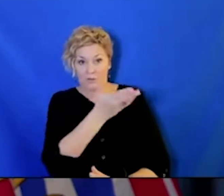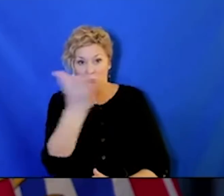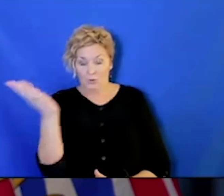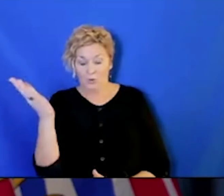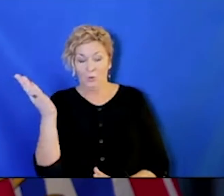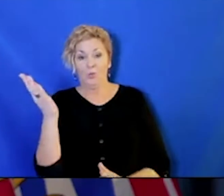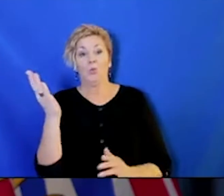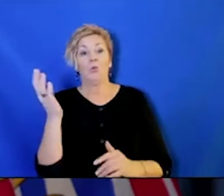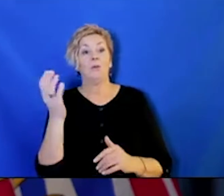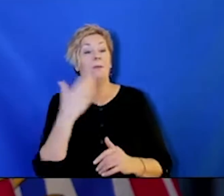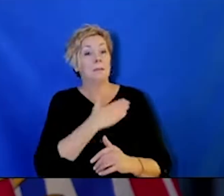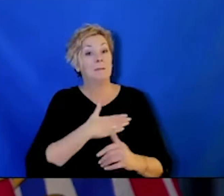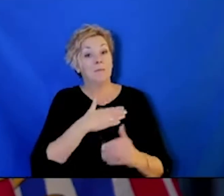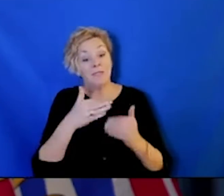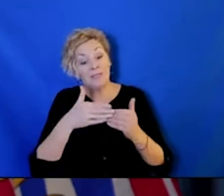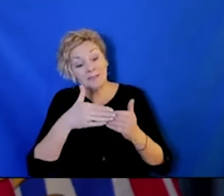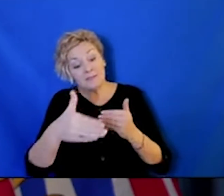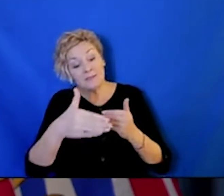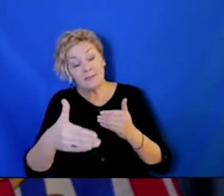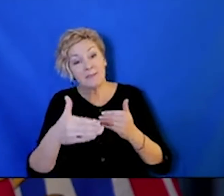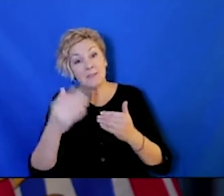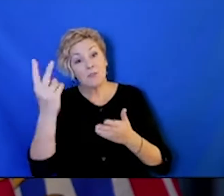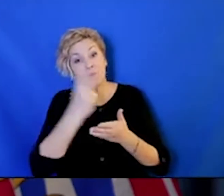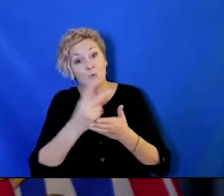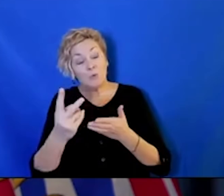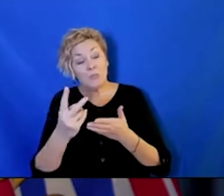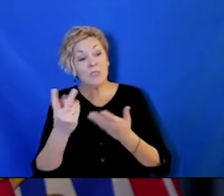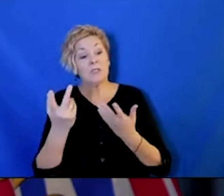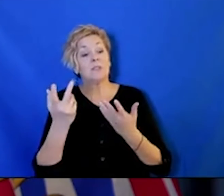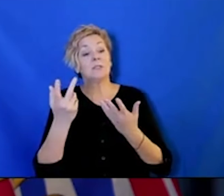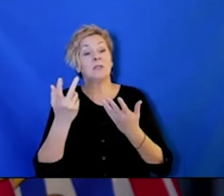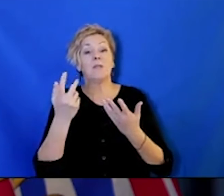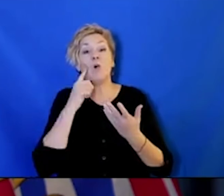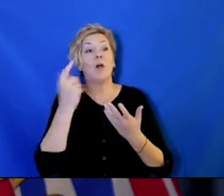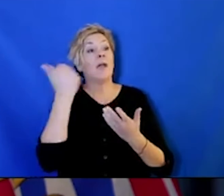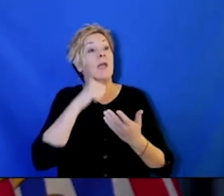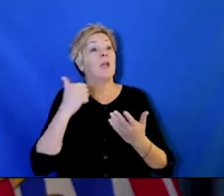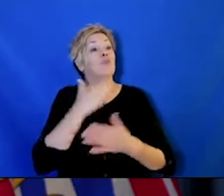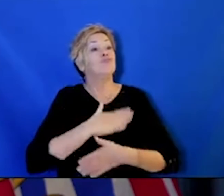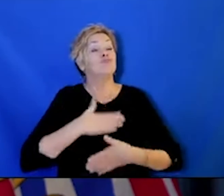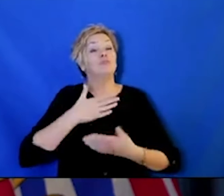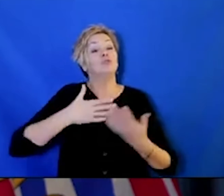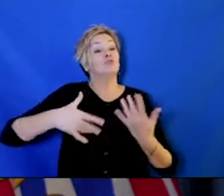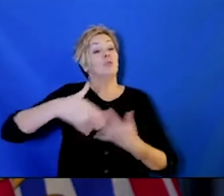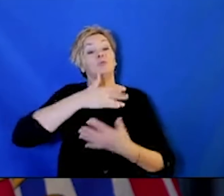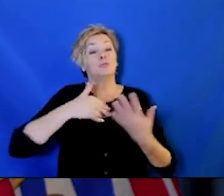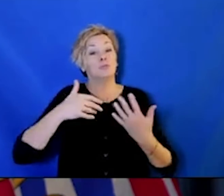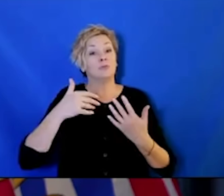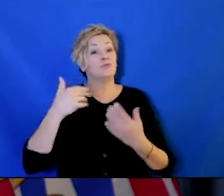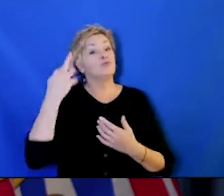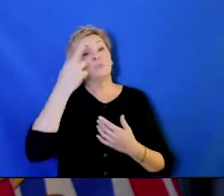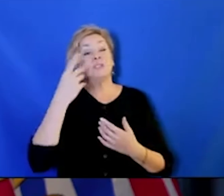socialize with your household, whatever you define that to be, your pandemic bubble. So yes, you can go to a restaurant, and